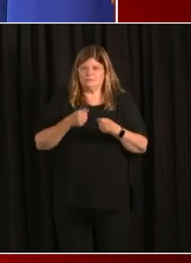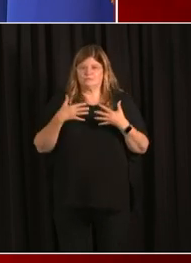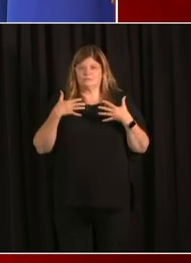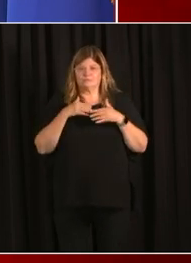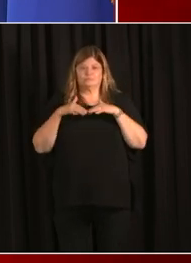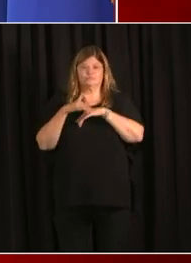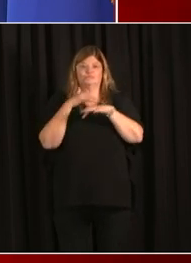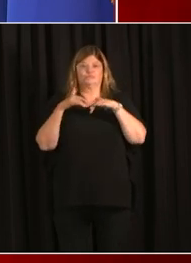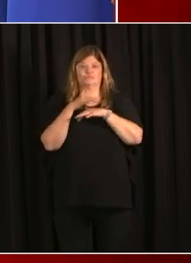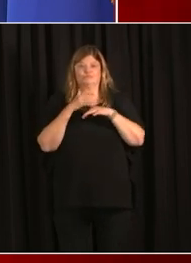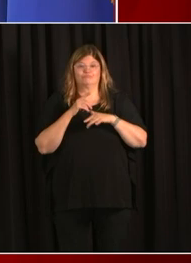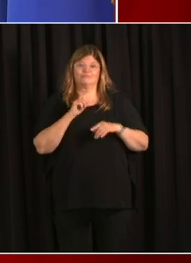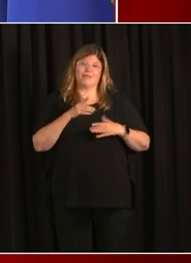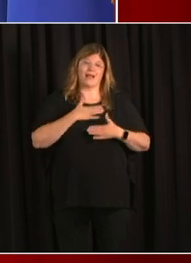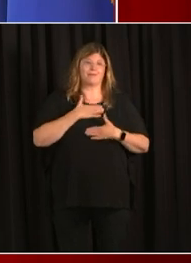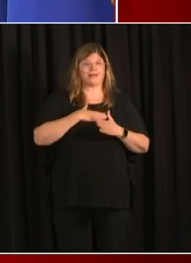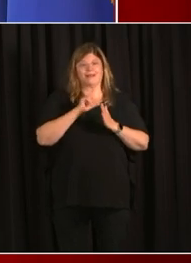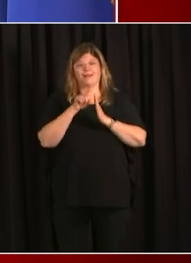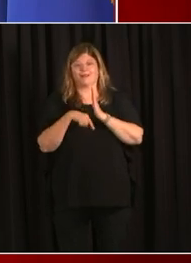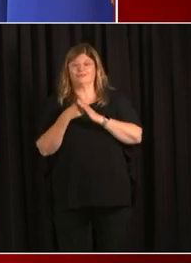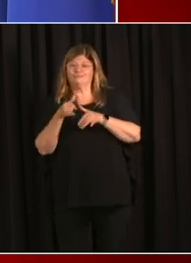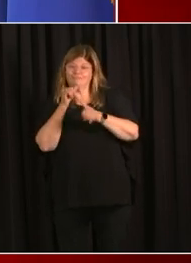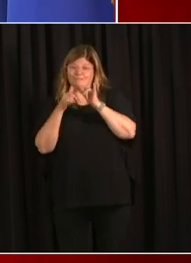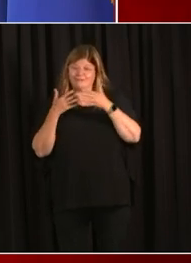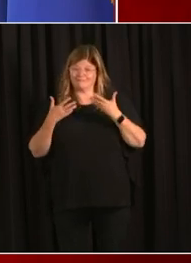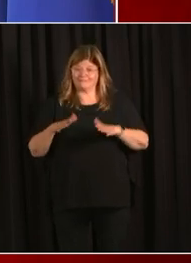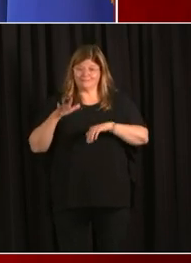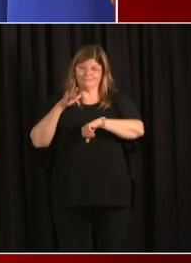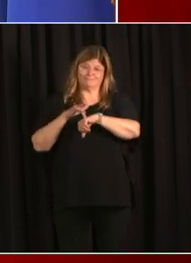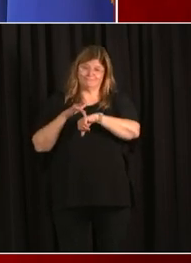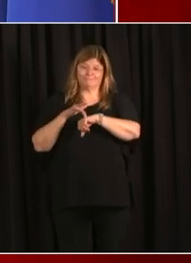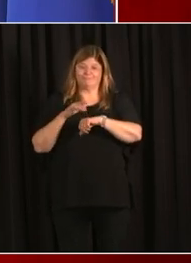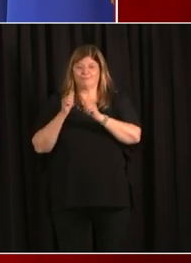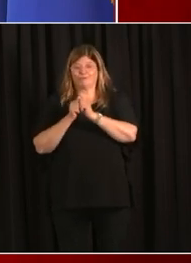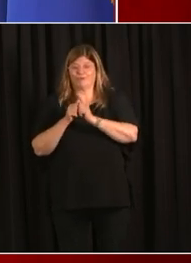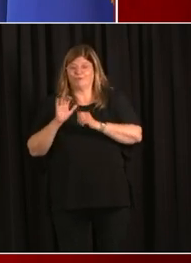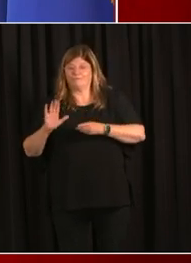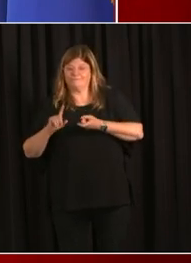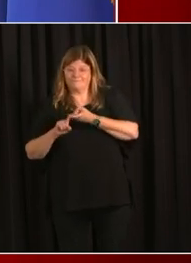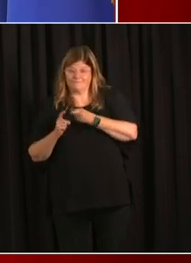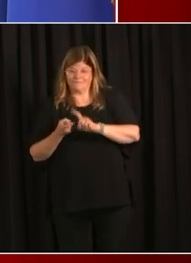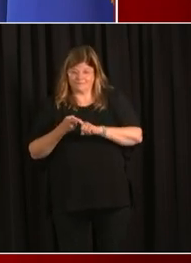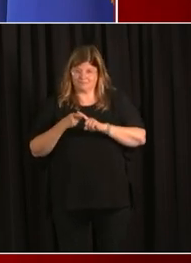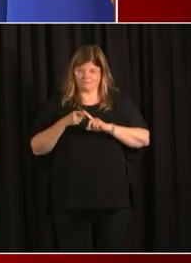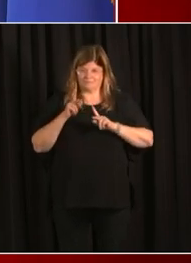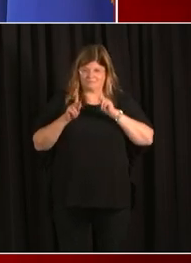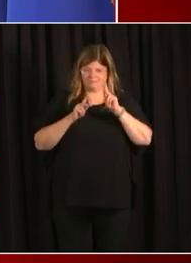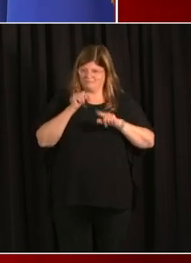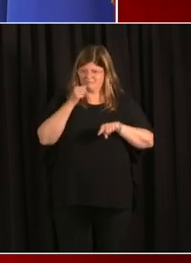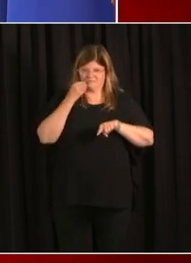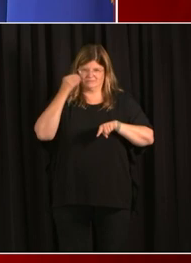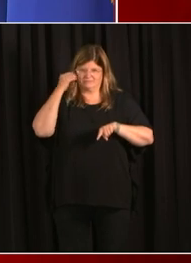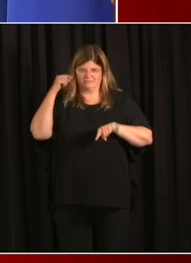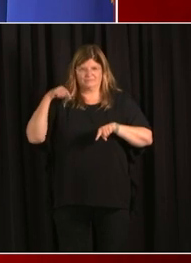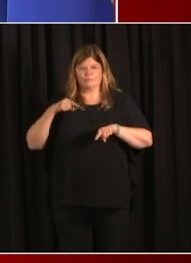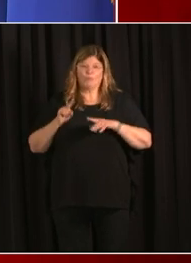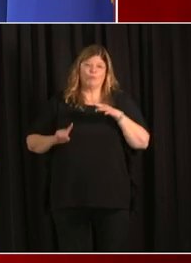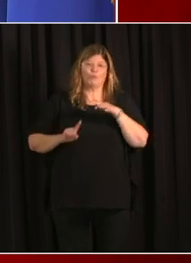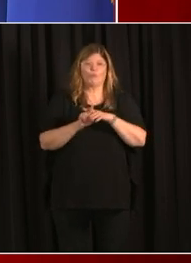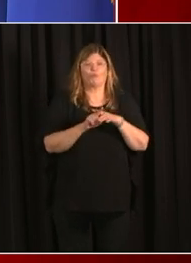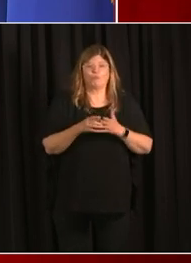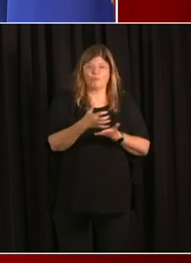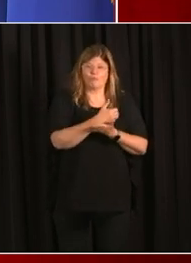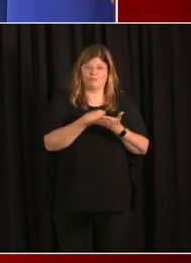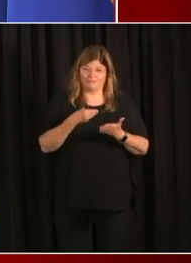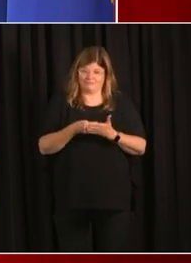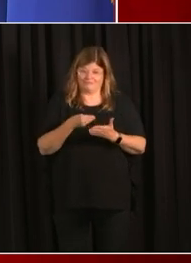they've been to happy hour, they went to a restaurant with the people outside of their household, they showed up at the